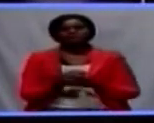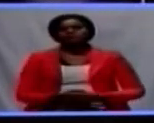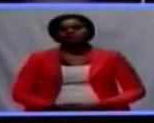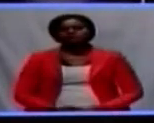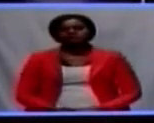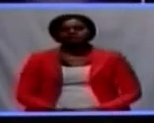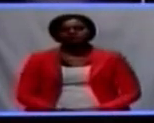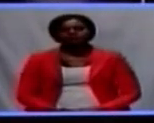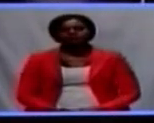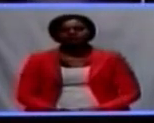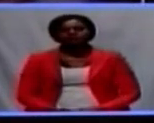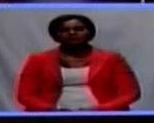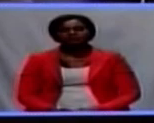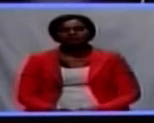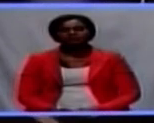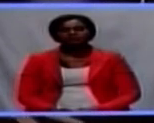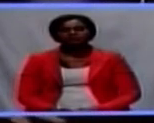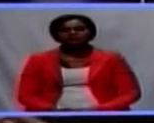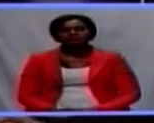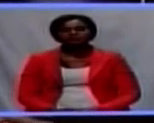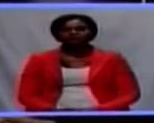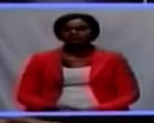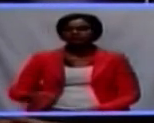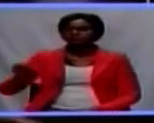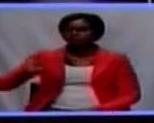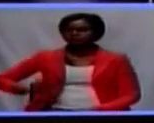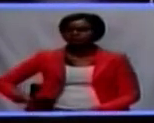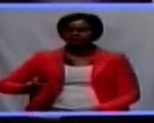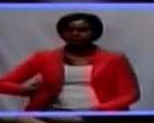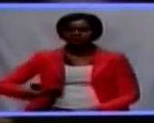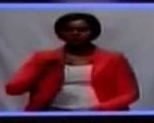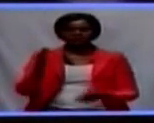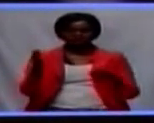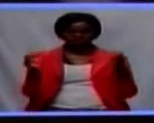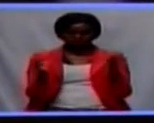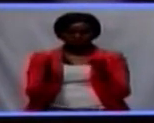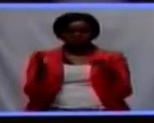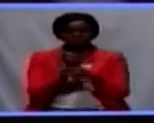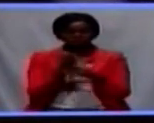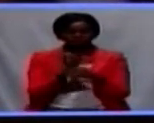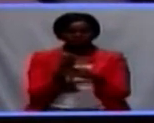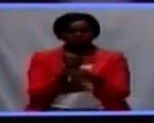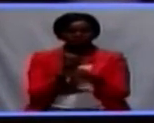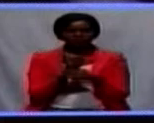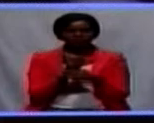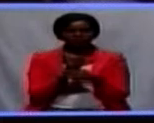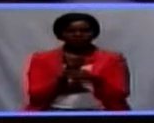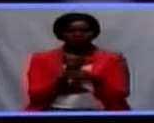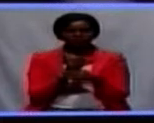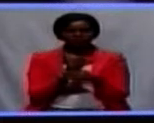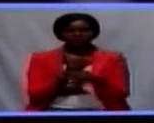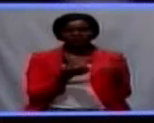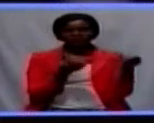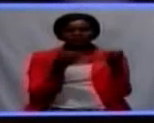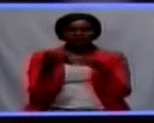on to the, getting back to the amnesty and its benefits. When it comes to SMEs, what is expected? Because maybe this is the area